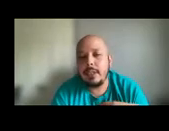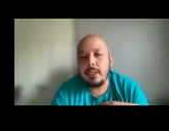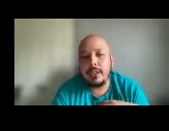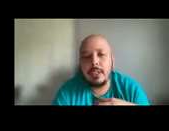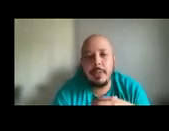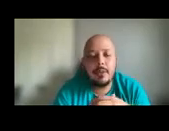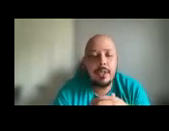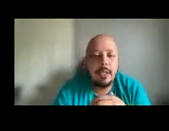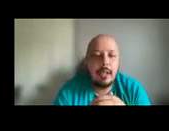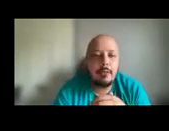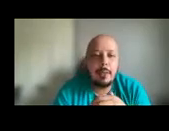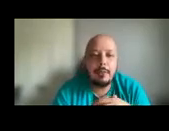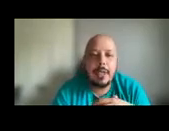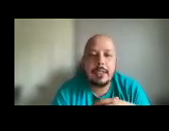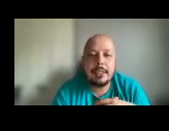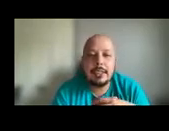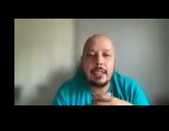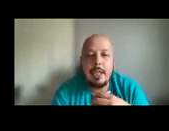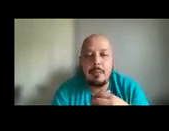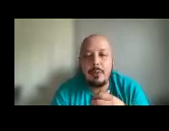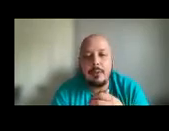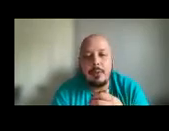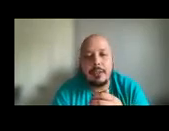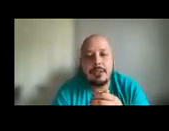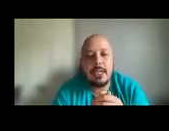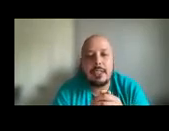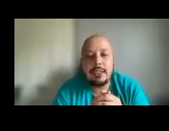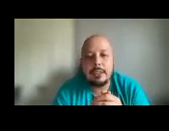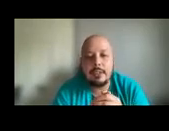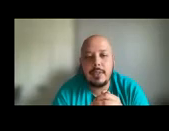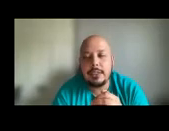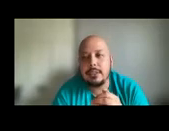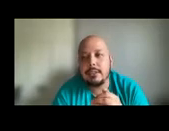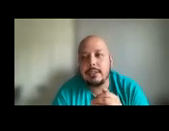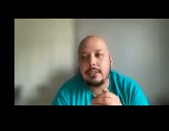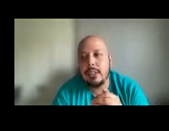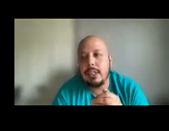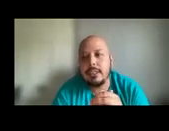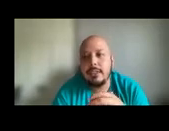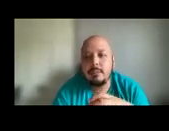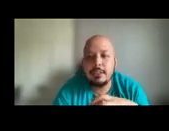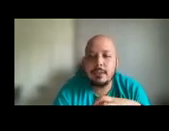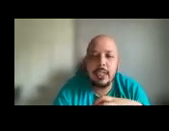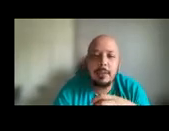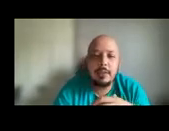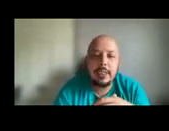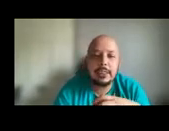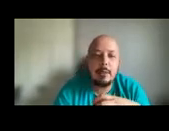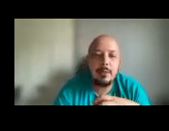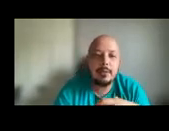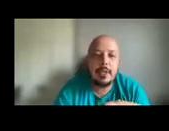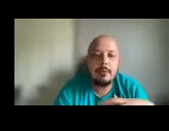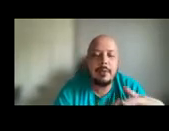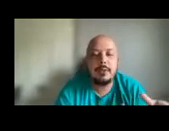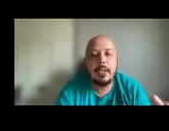been learning about. From there, we had a session in April around strategies and interventions to dismantle EM, including